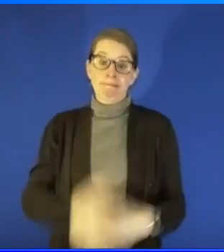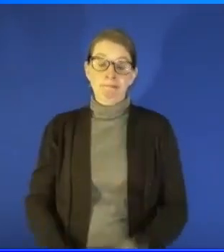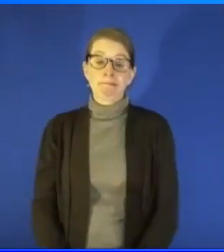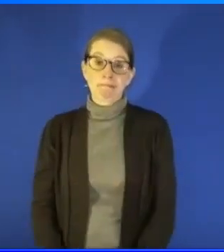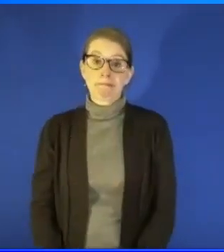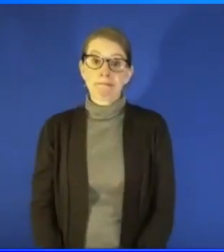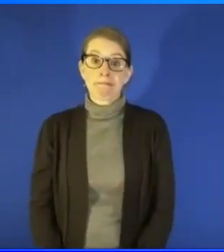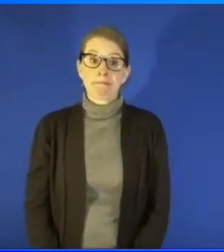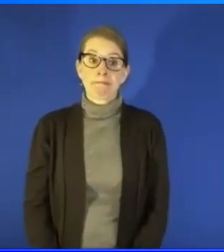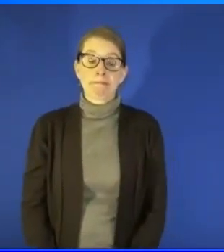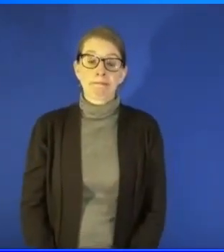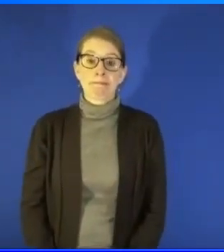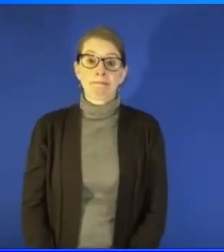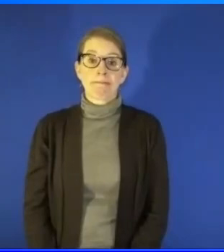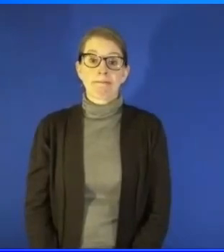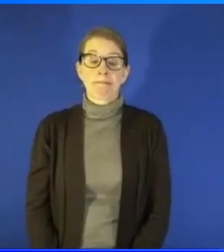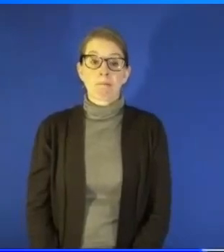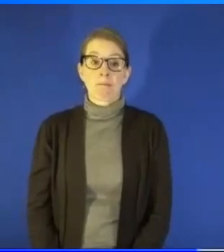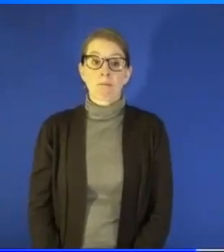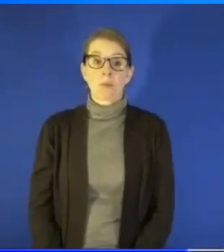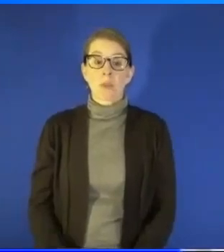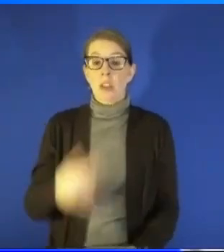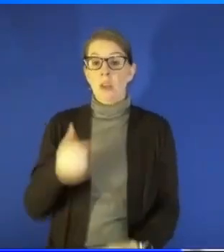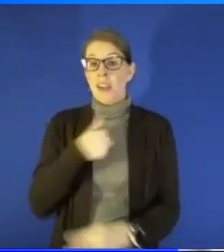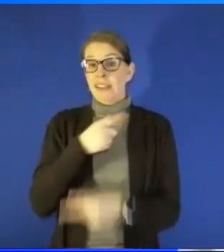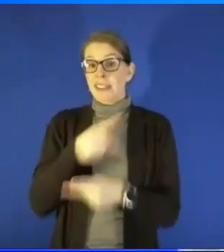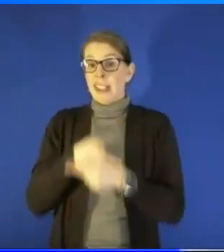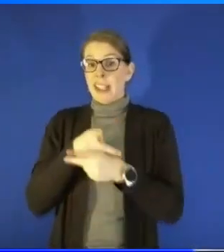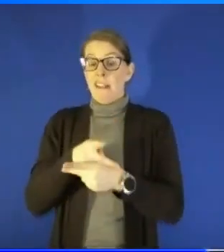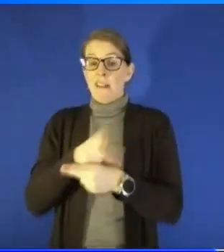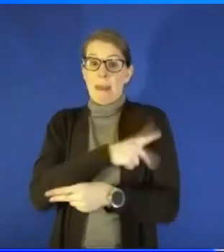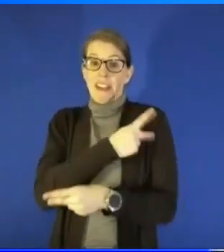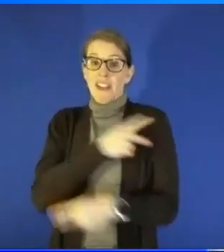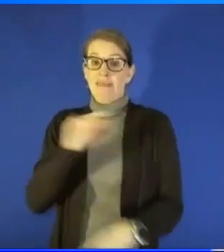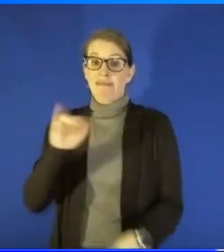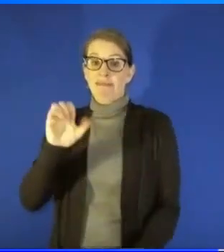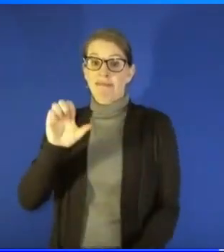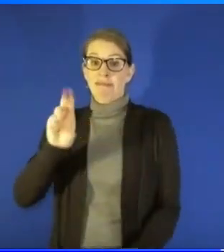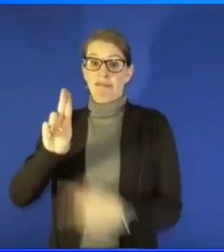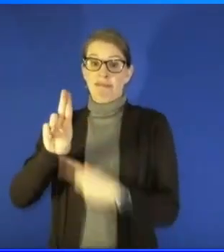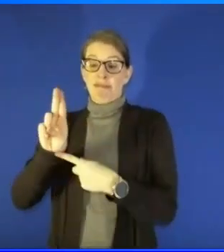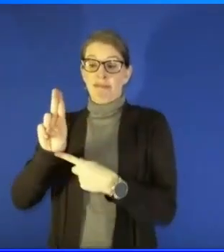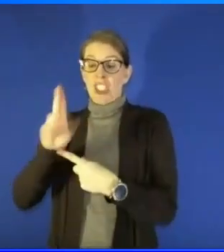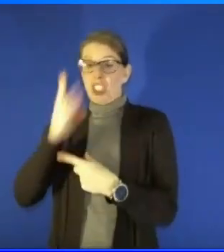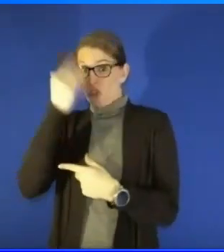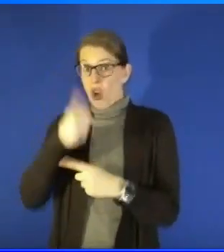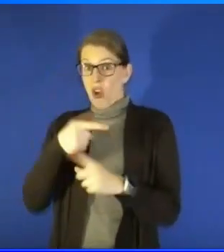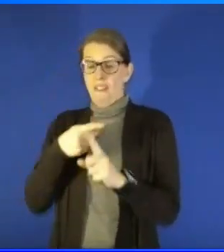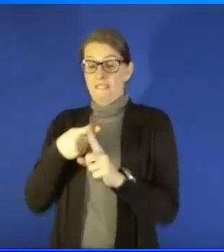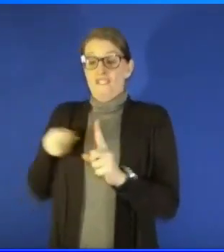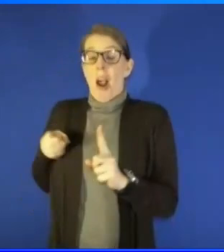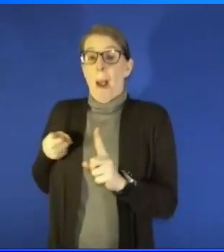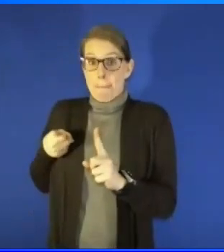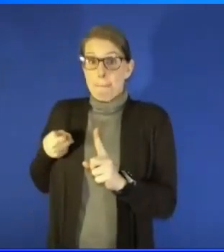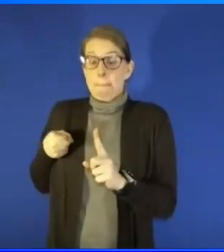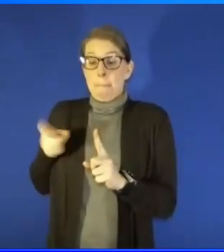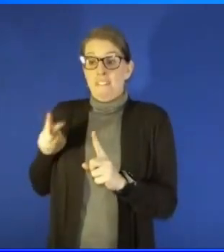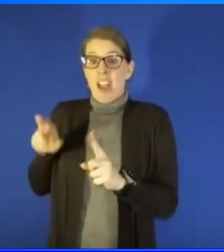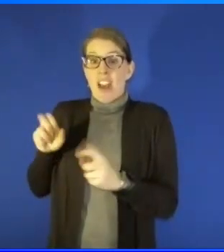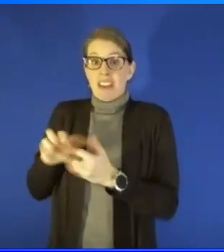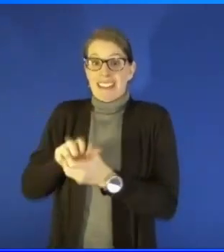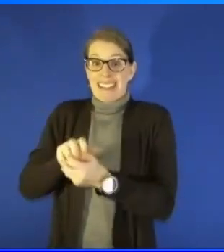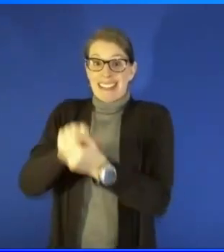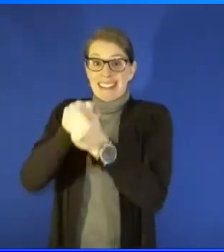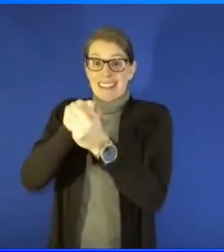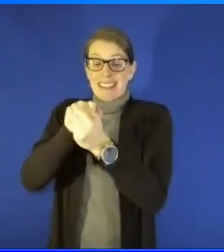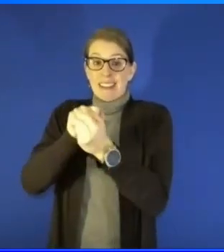we've had patients we've taken care of that have had strokes just because of that attack of that virus on the lining of